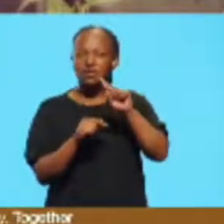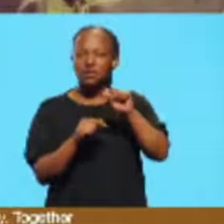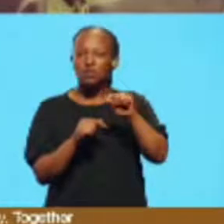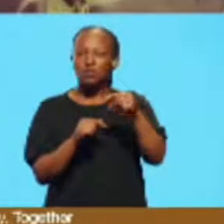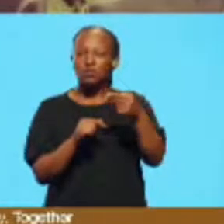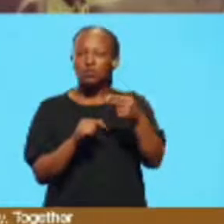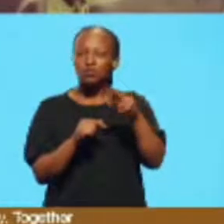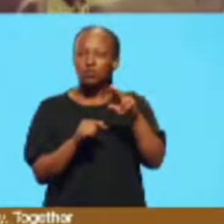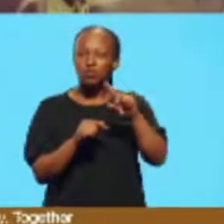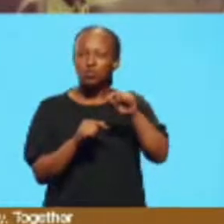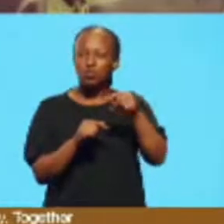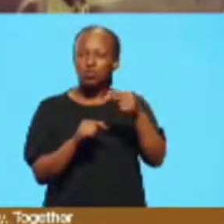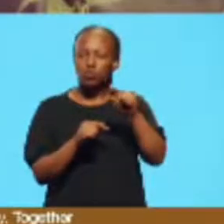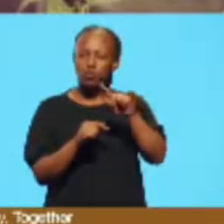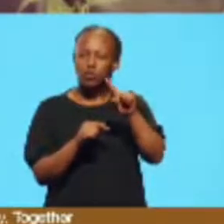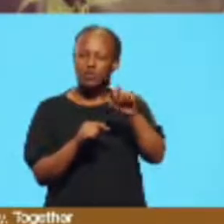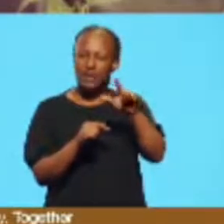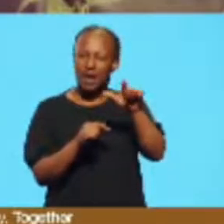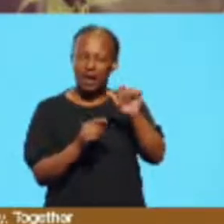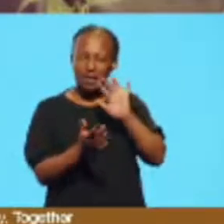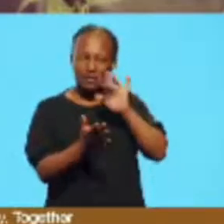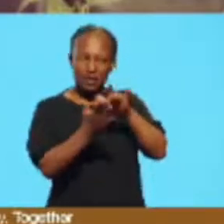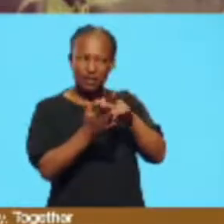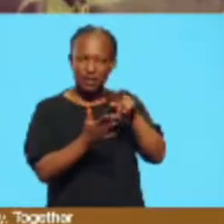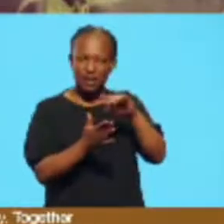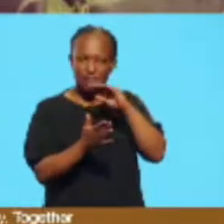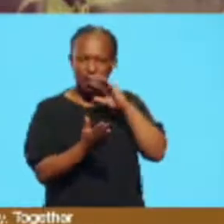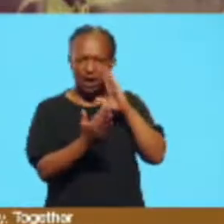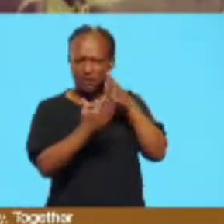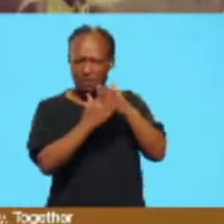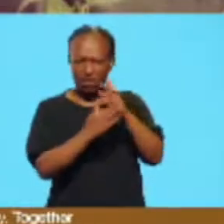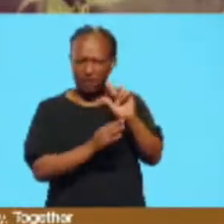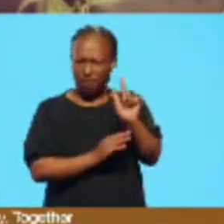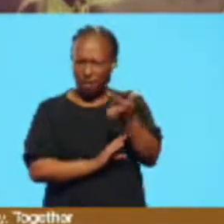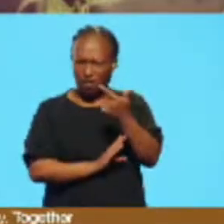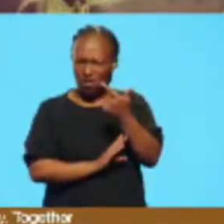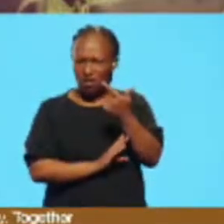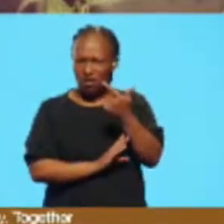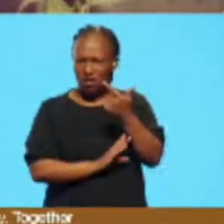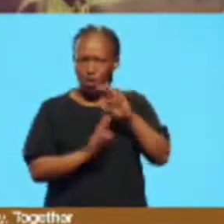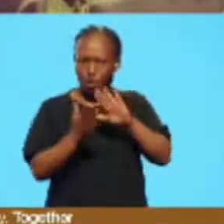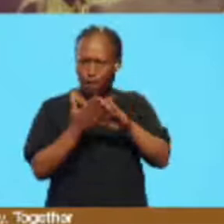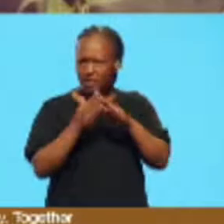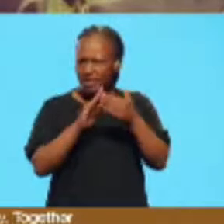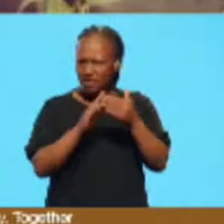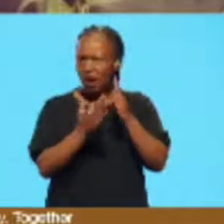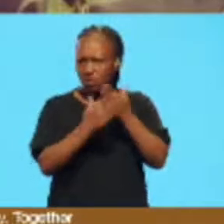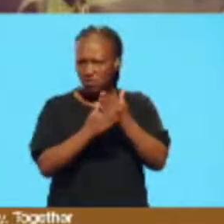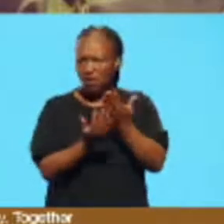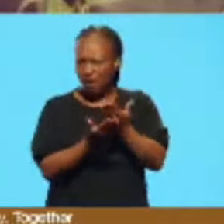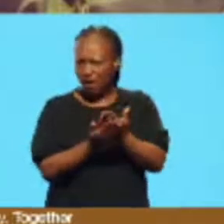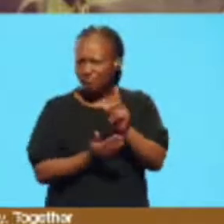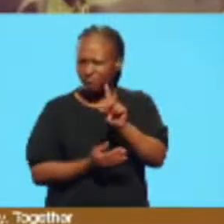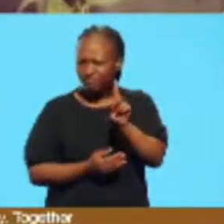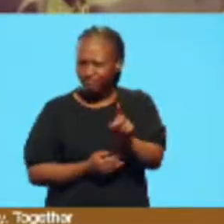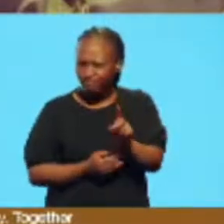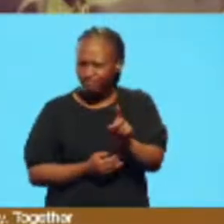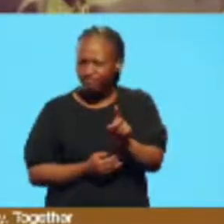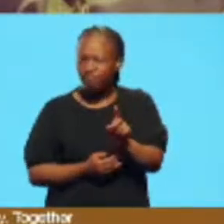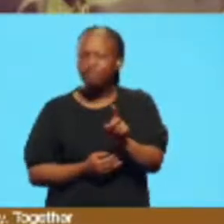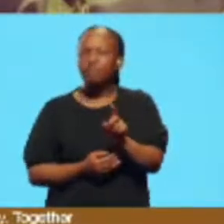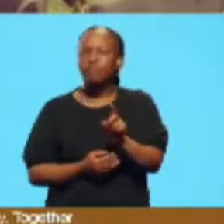centers, are they accessible to all the communities, one in terms